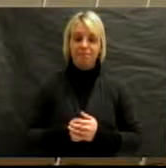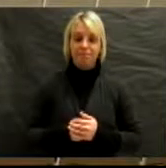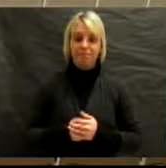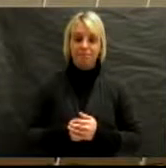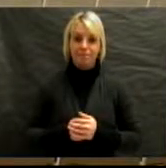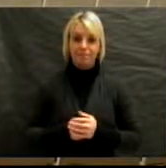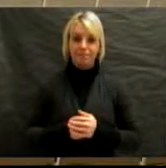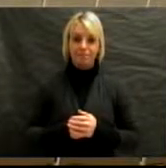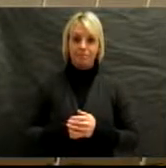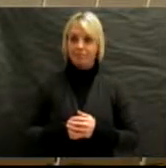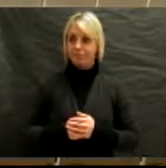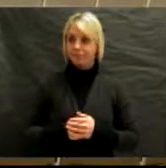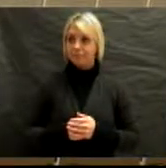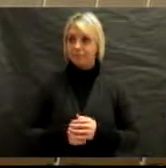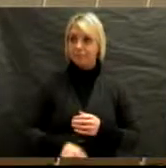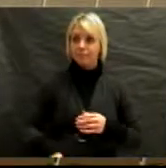No.